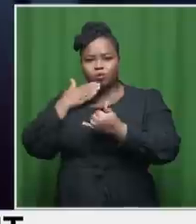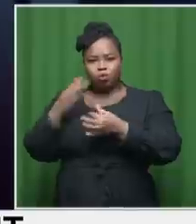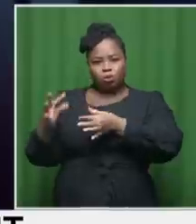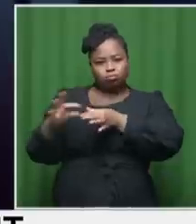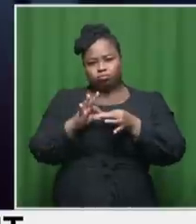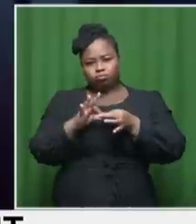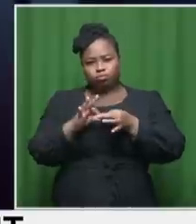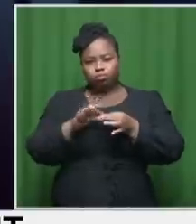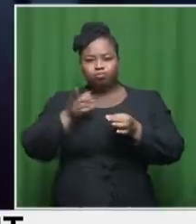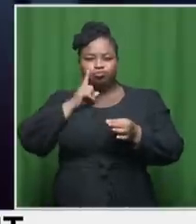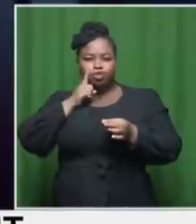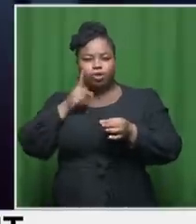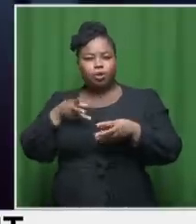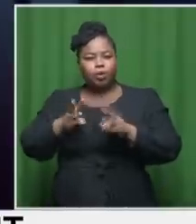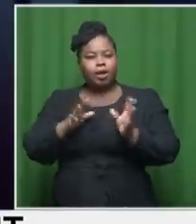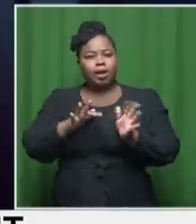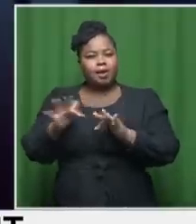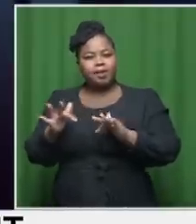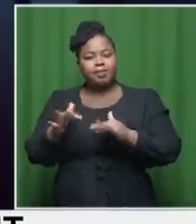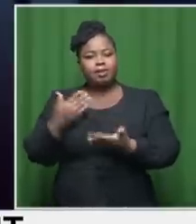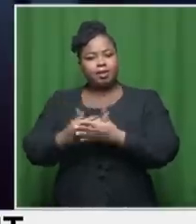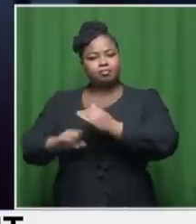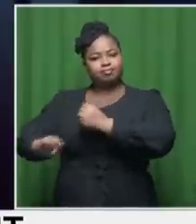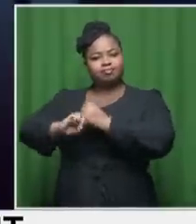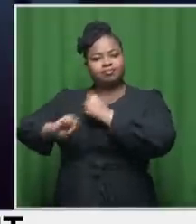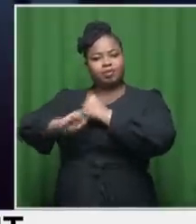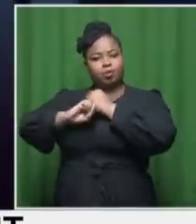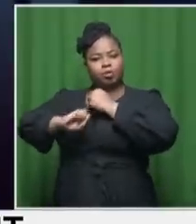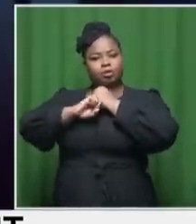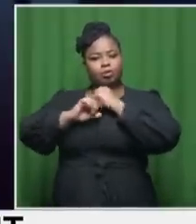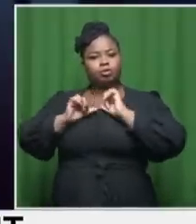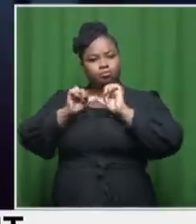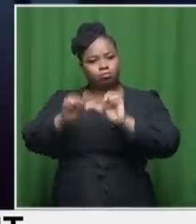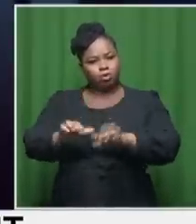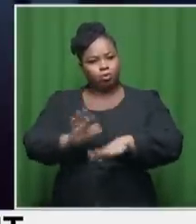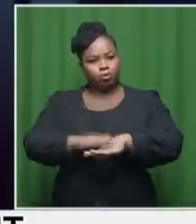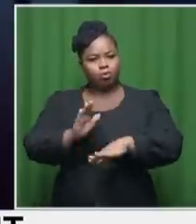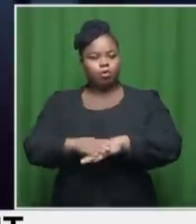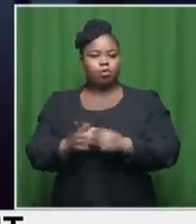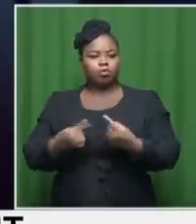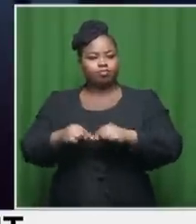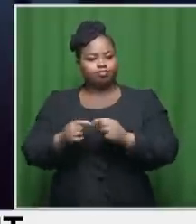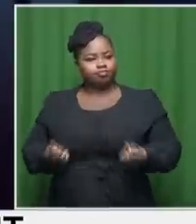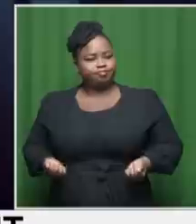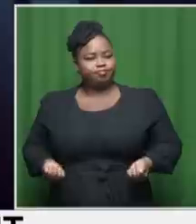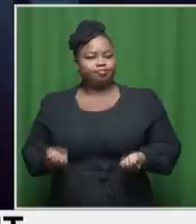look at the model where they can continue to support us and we are able to deliver